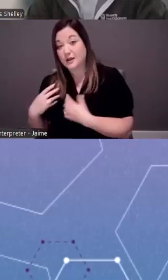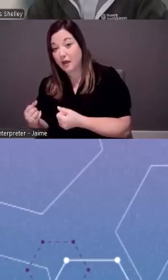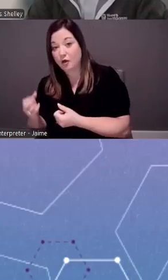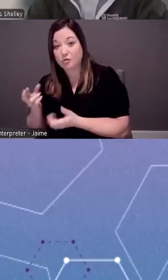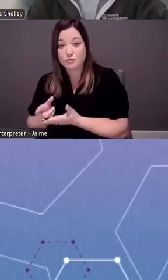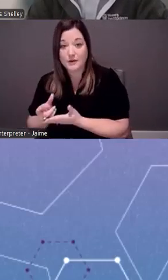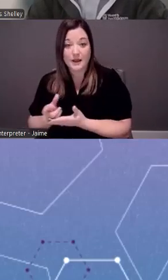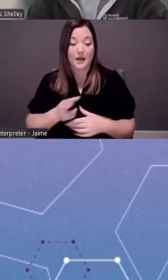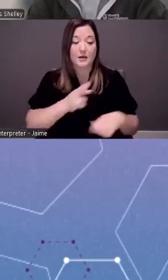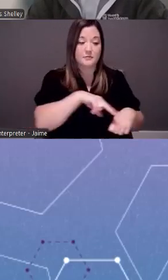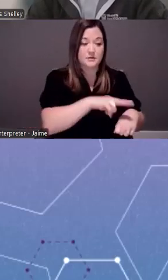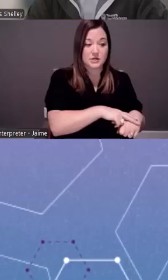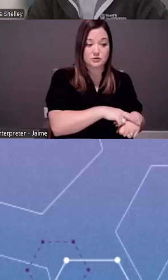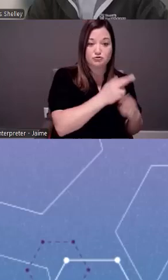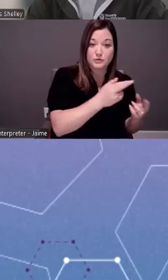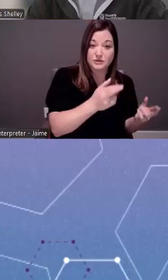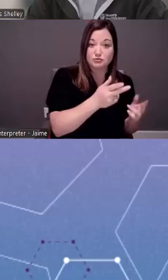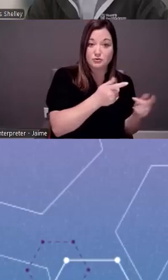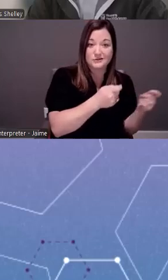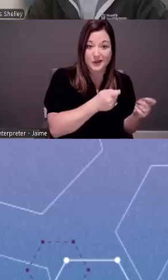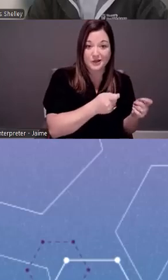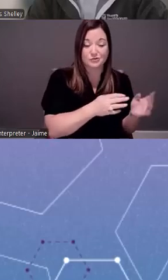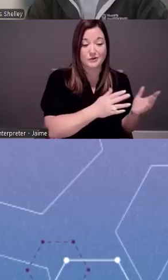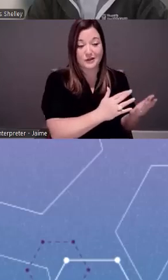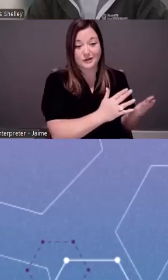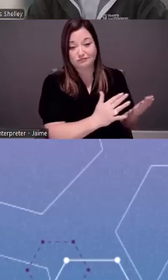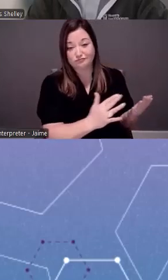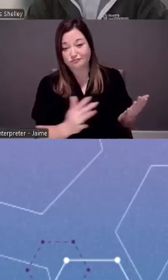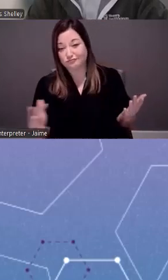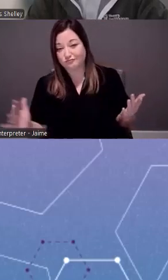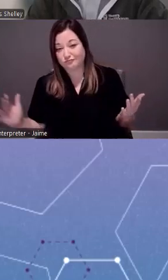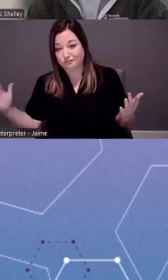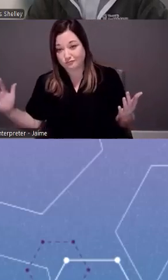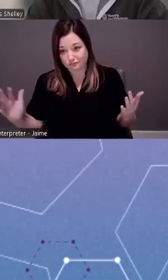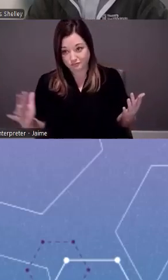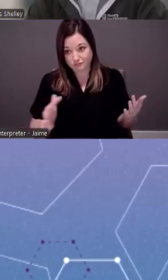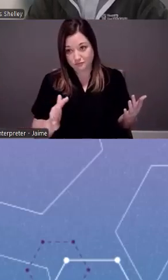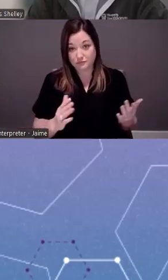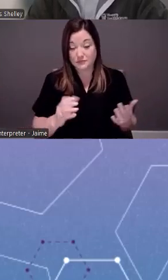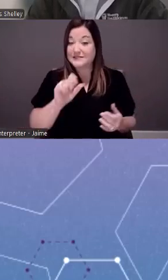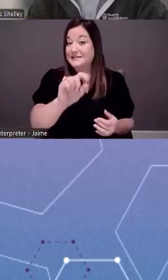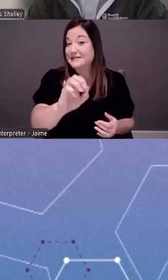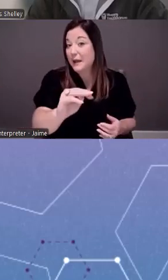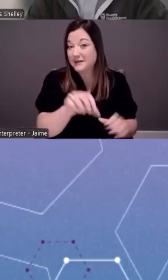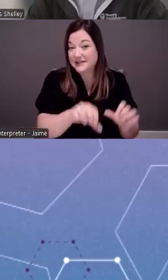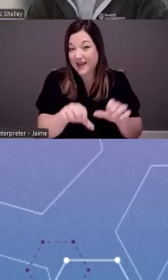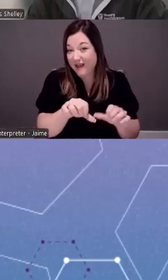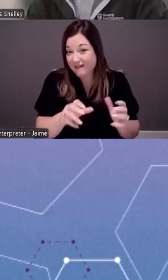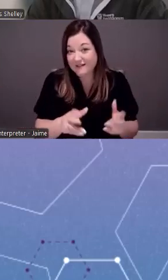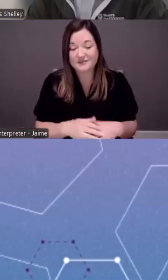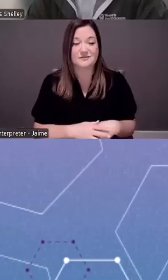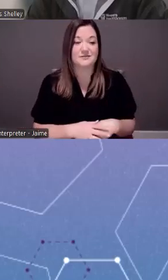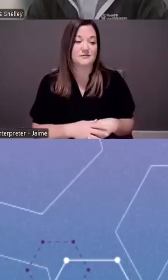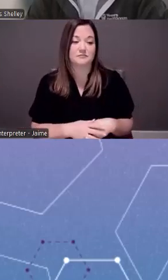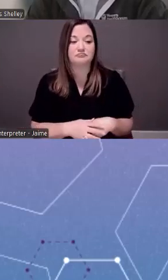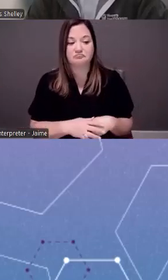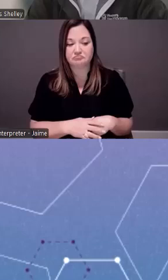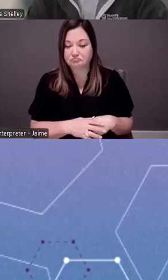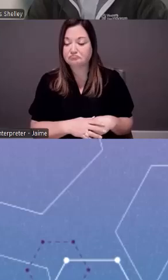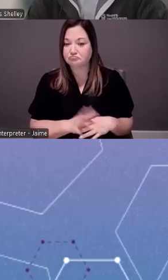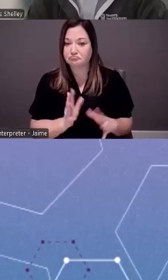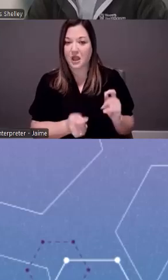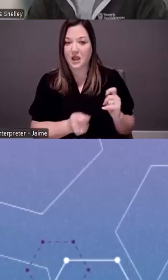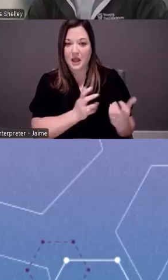natural resource management to the harder STEM sciences. It adapts very well across